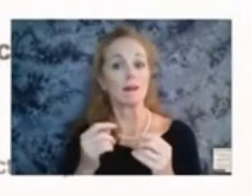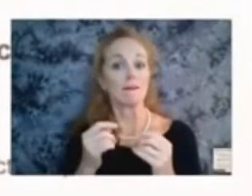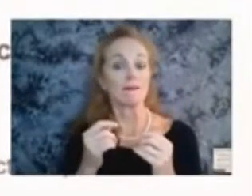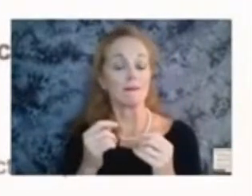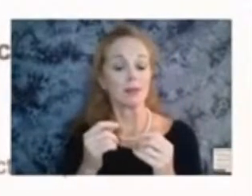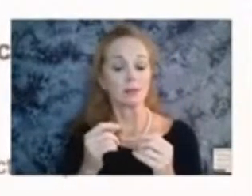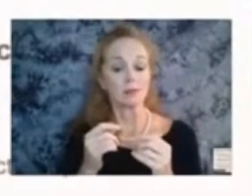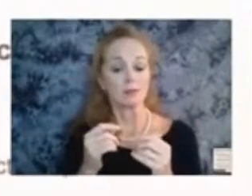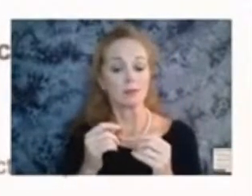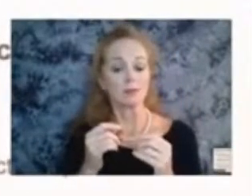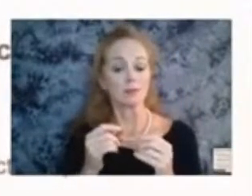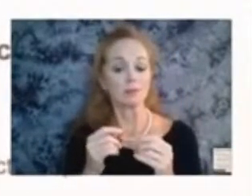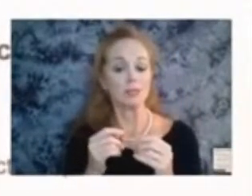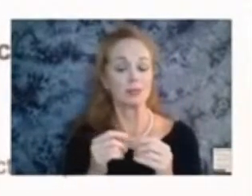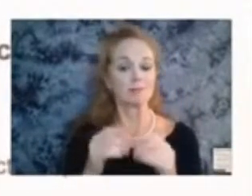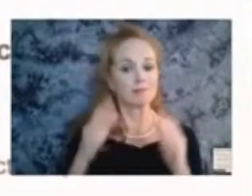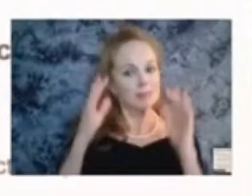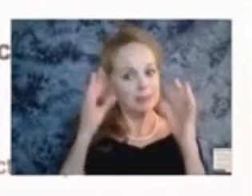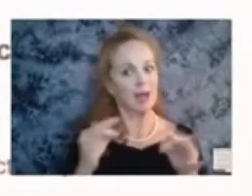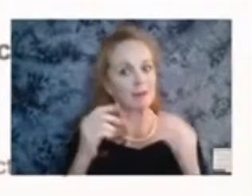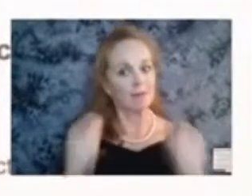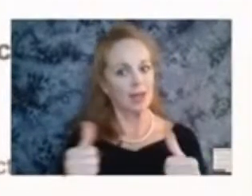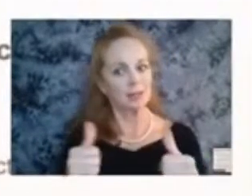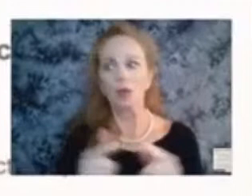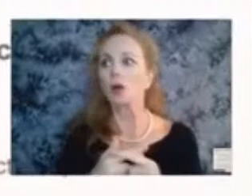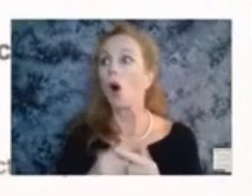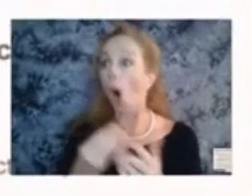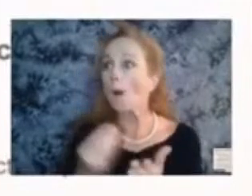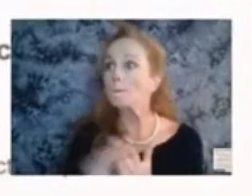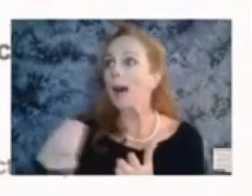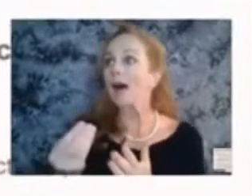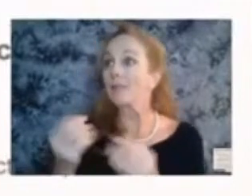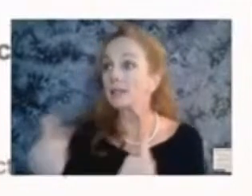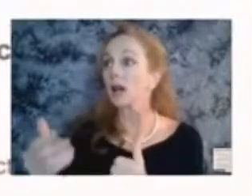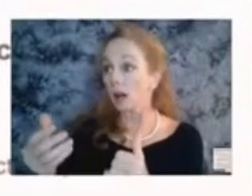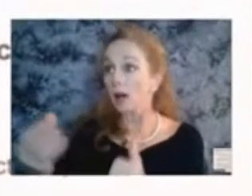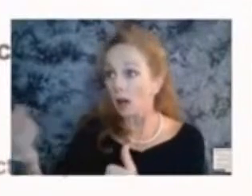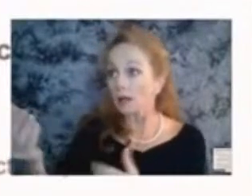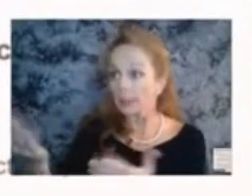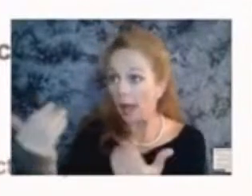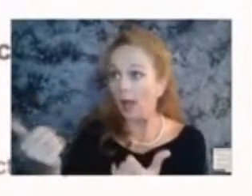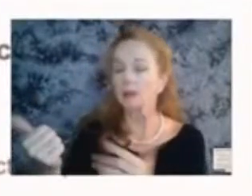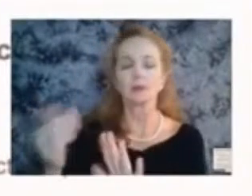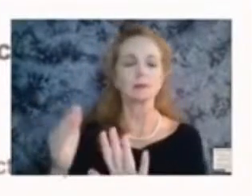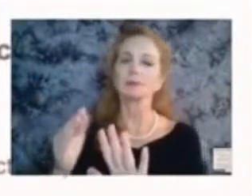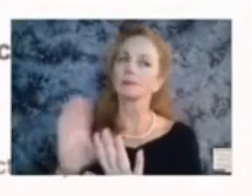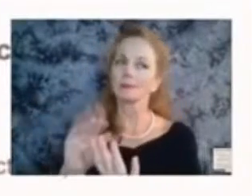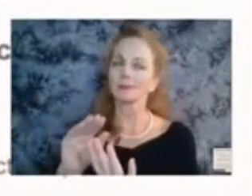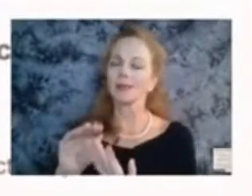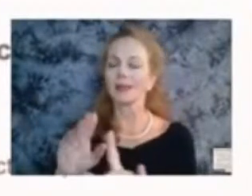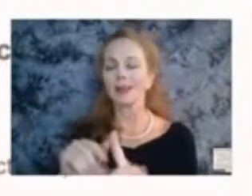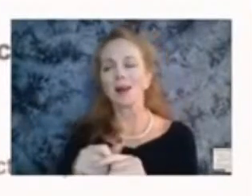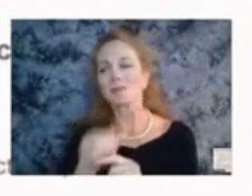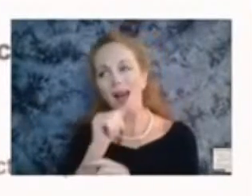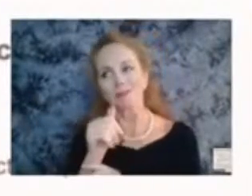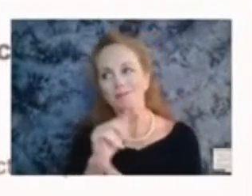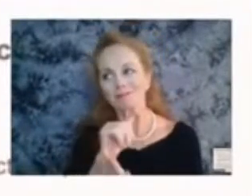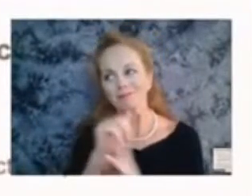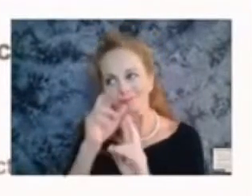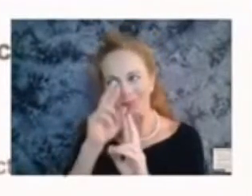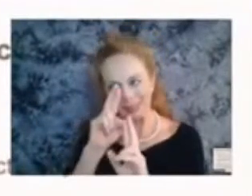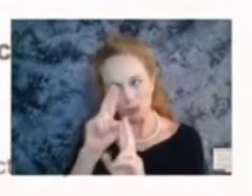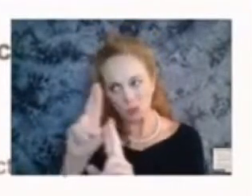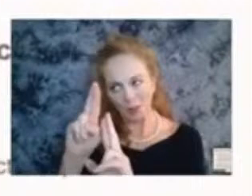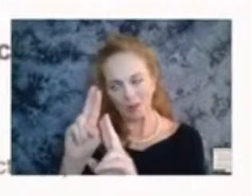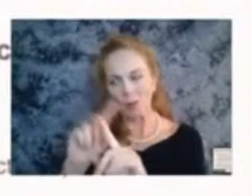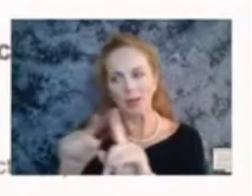want to go buy something because a vendor has something to sell. No disrespect to vendors that may be watching this board meeting. But